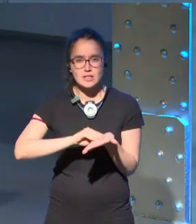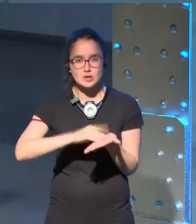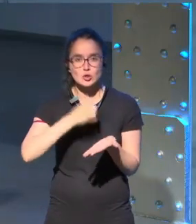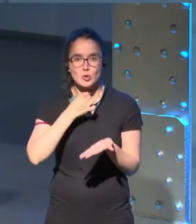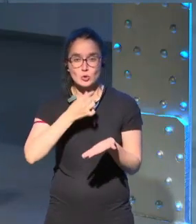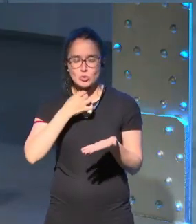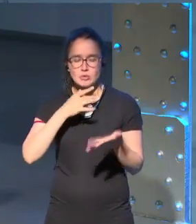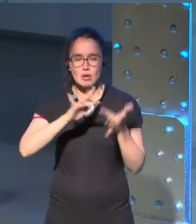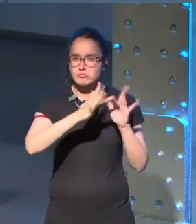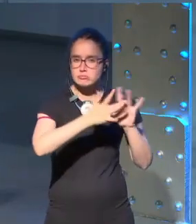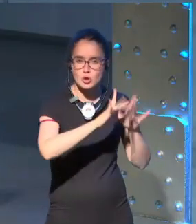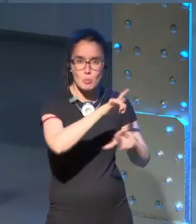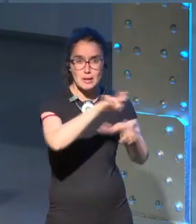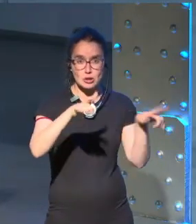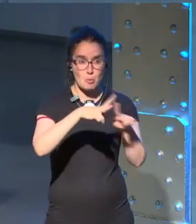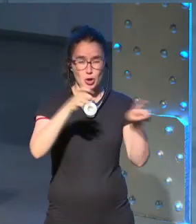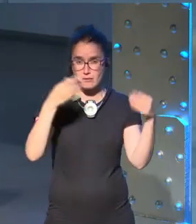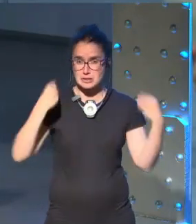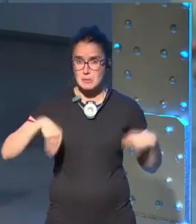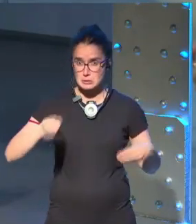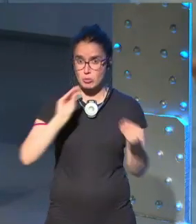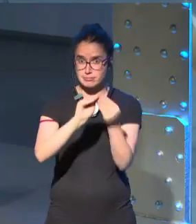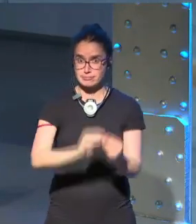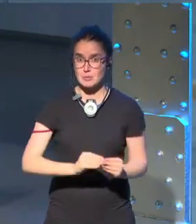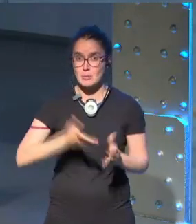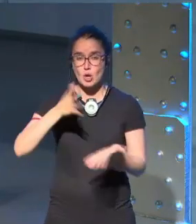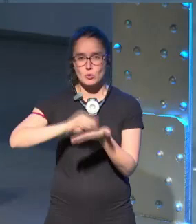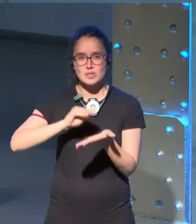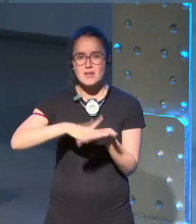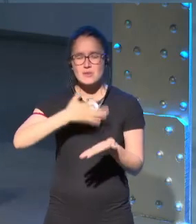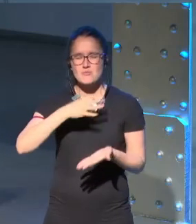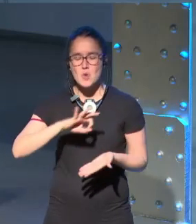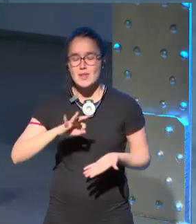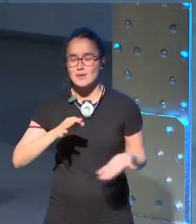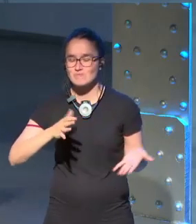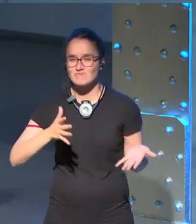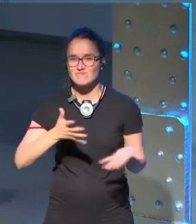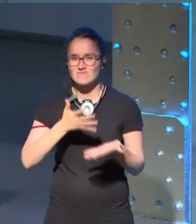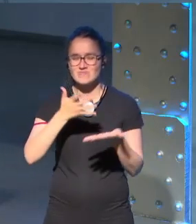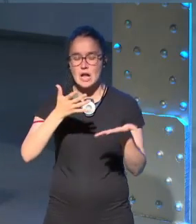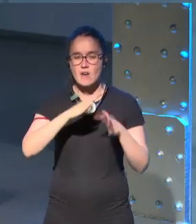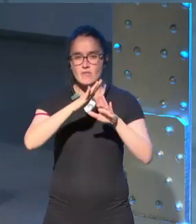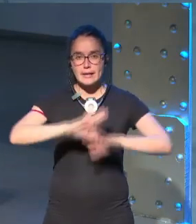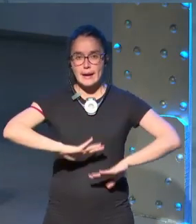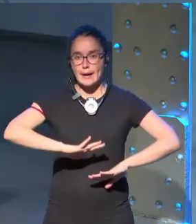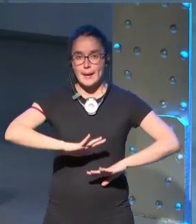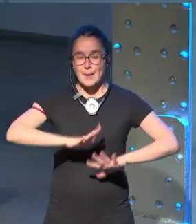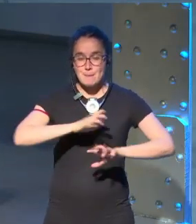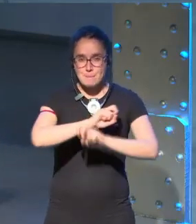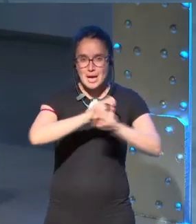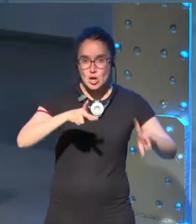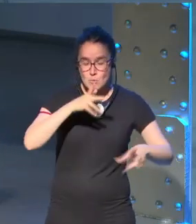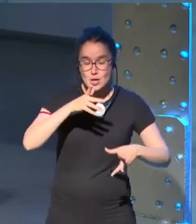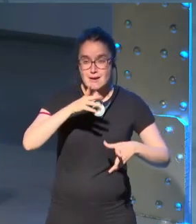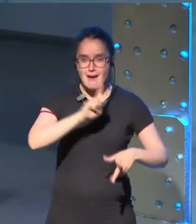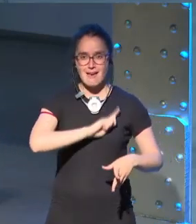of things. But it gets a little bit poisonous when the essence of the tribe turns into